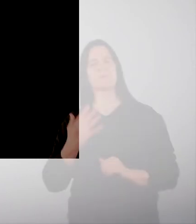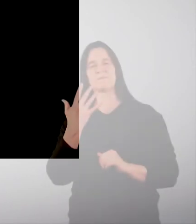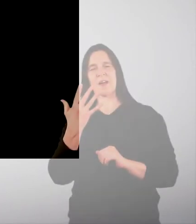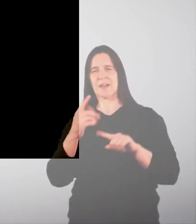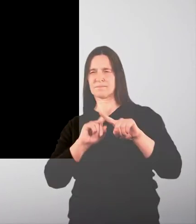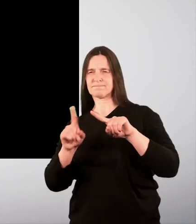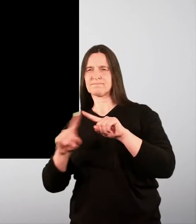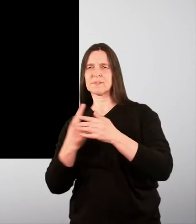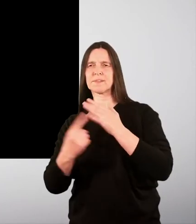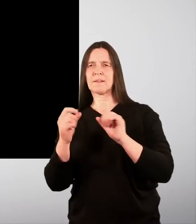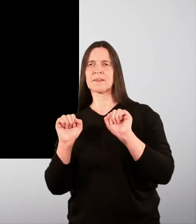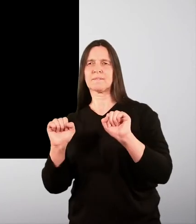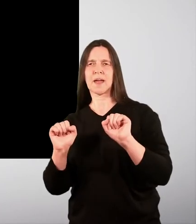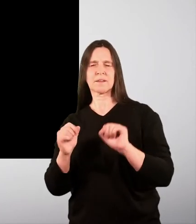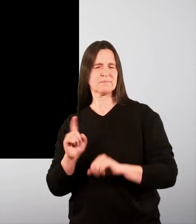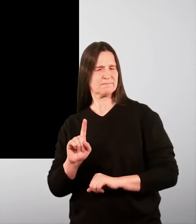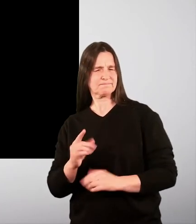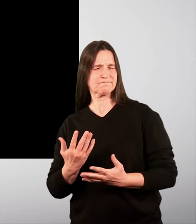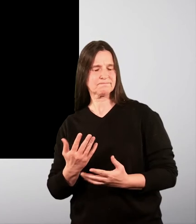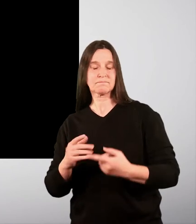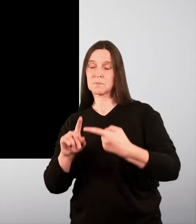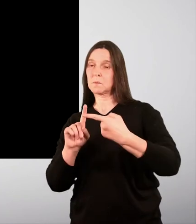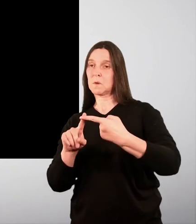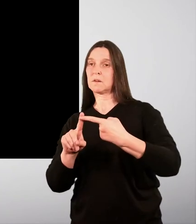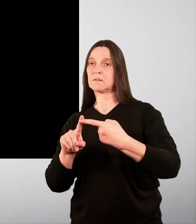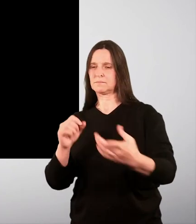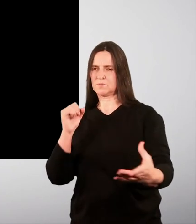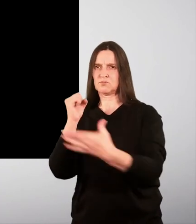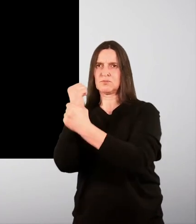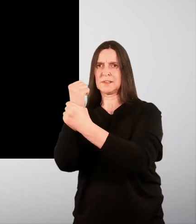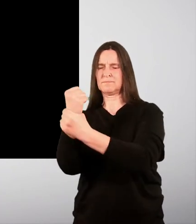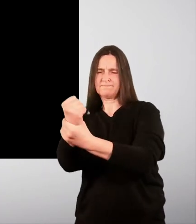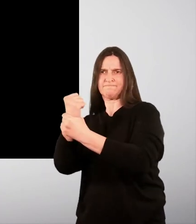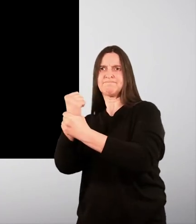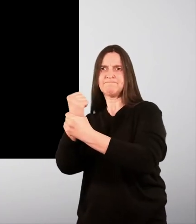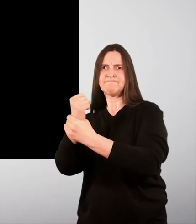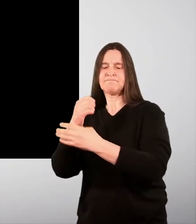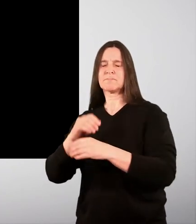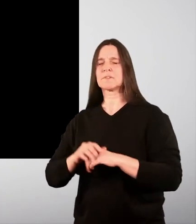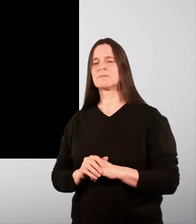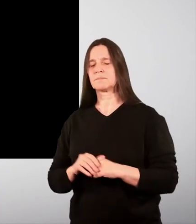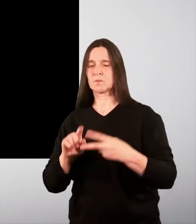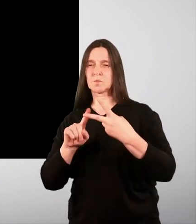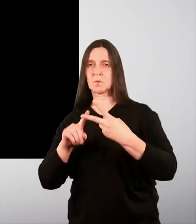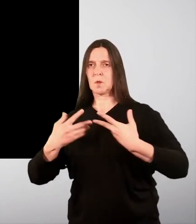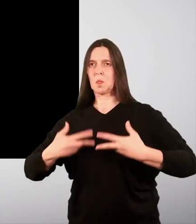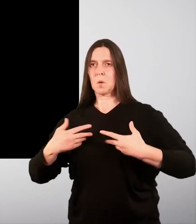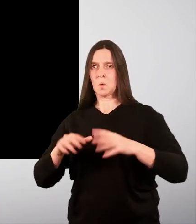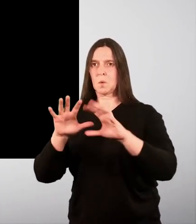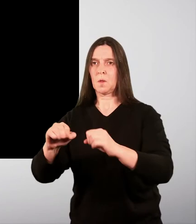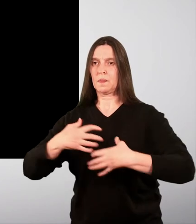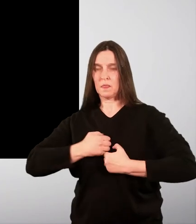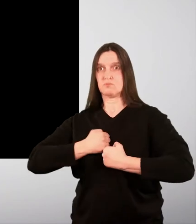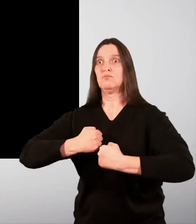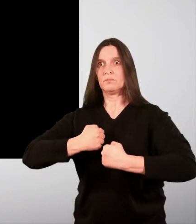In this section, we're going to teach you five practical self-defense techniques. These are a wrist grab